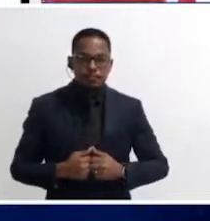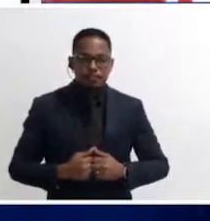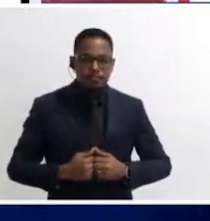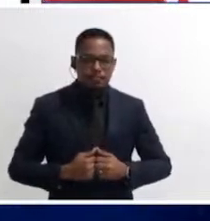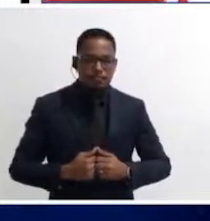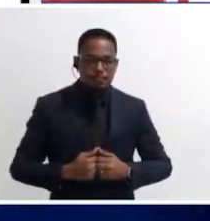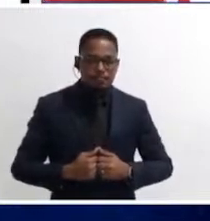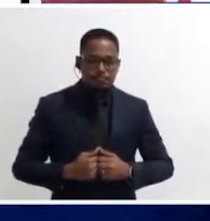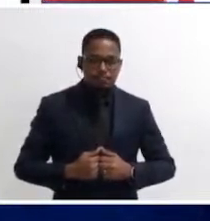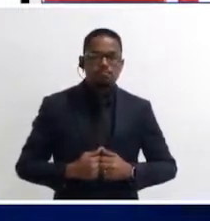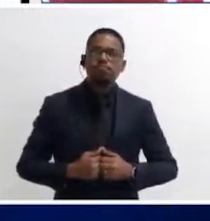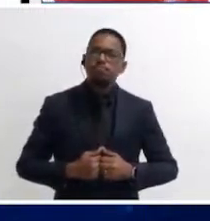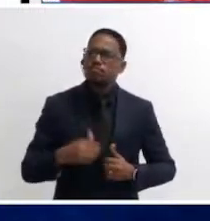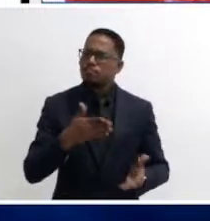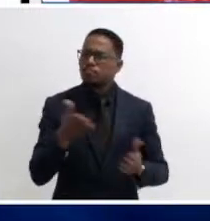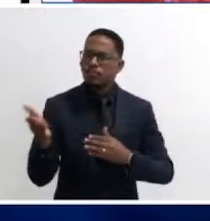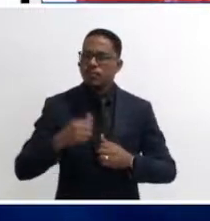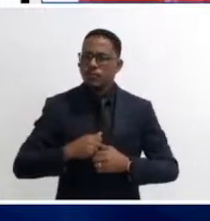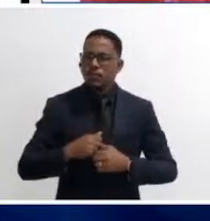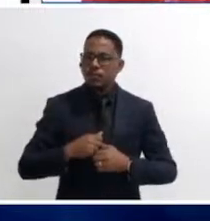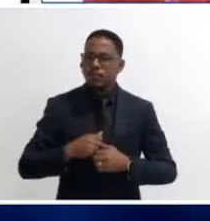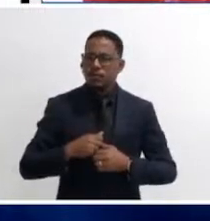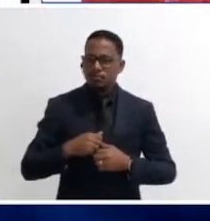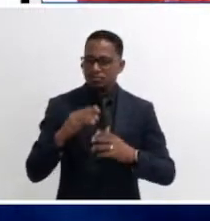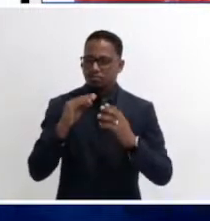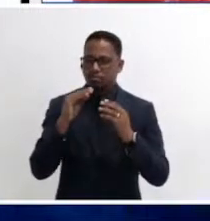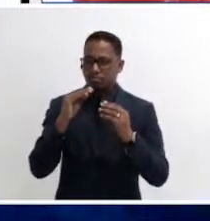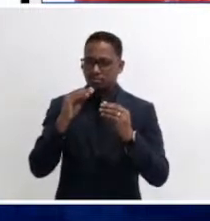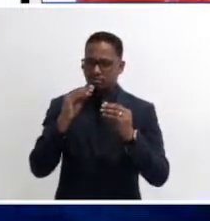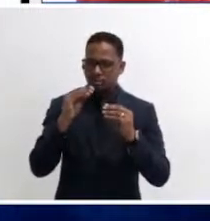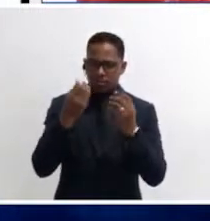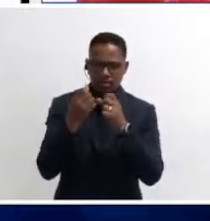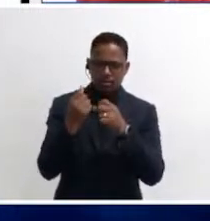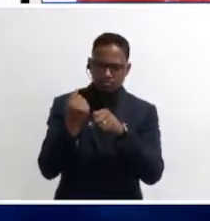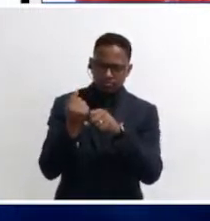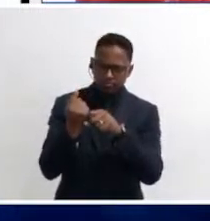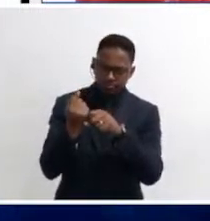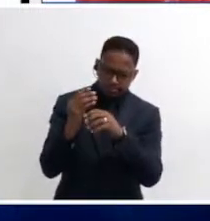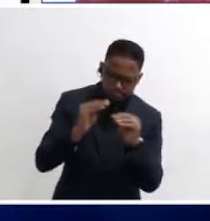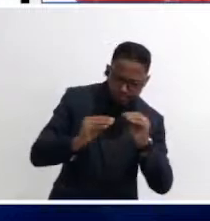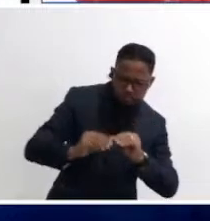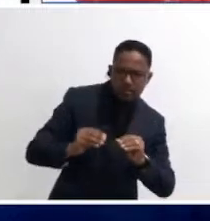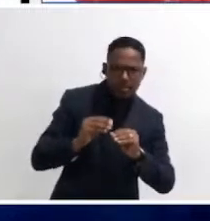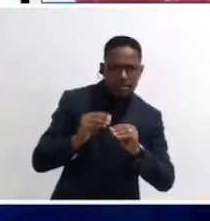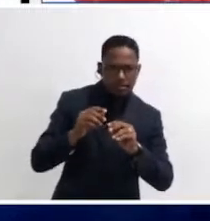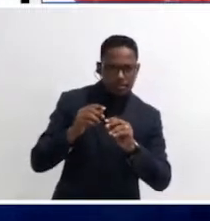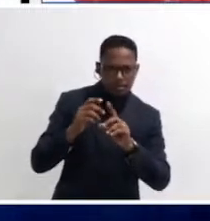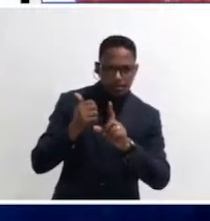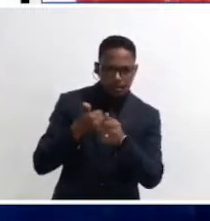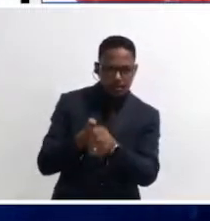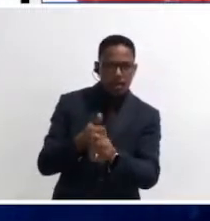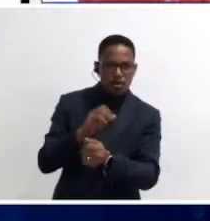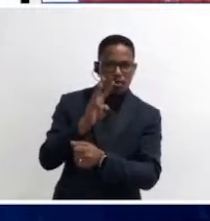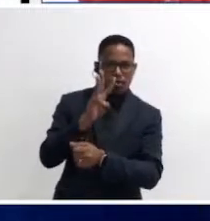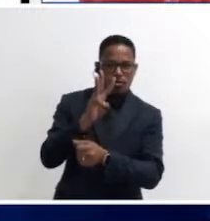So wafer fabrication, if you're not familiar with the term, this is the process to create integrated circuits.